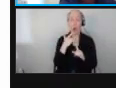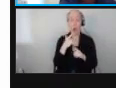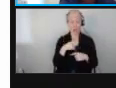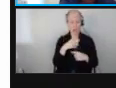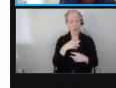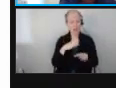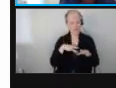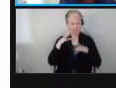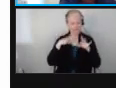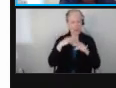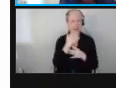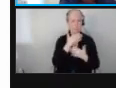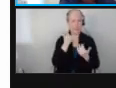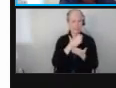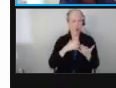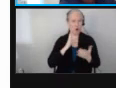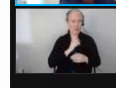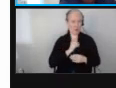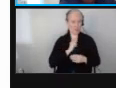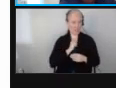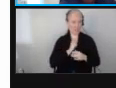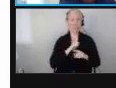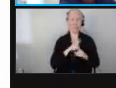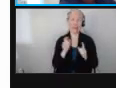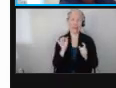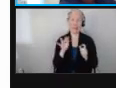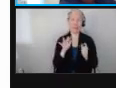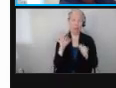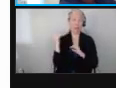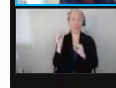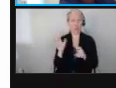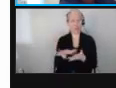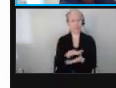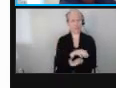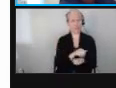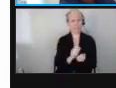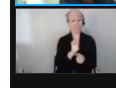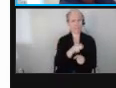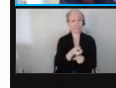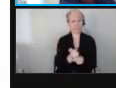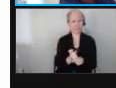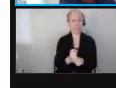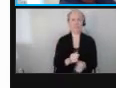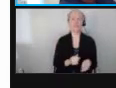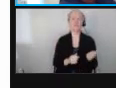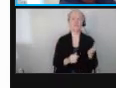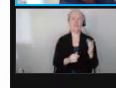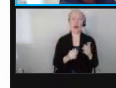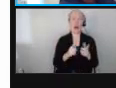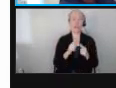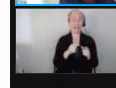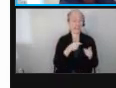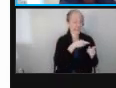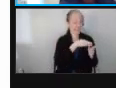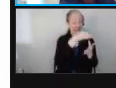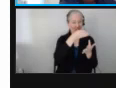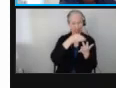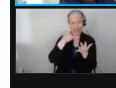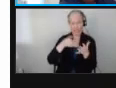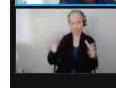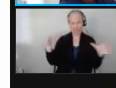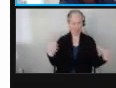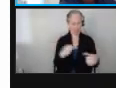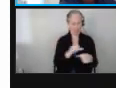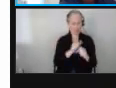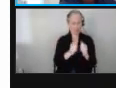destructive. And then between all the disciplines trying to come together in care of the human, in human systems integration, there